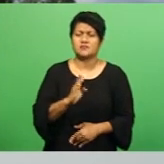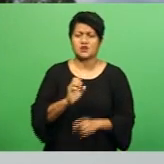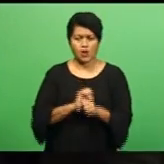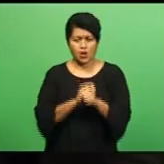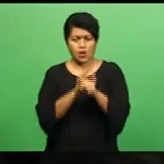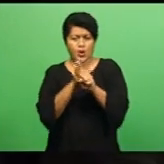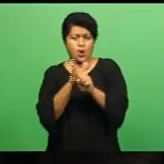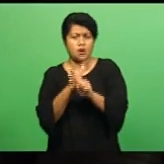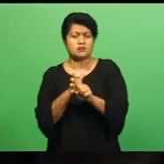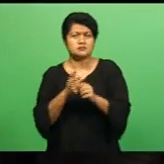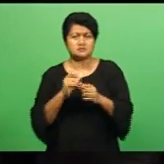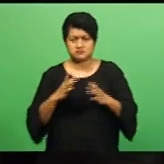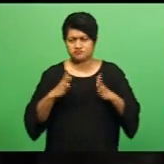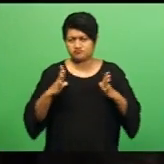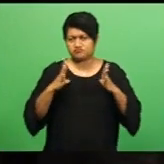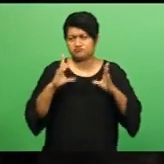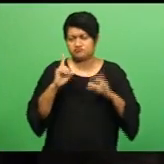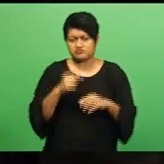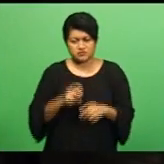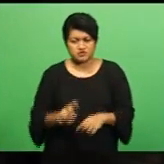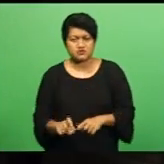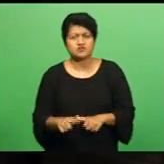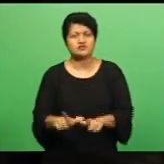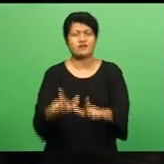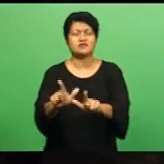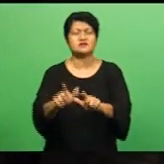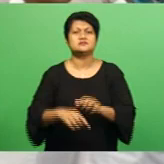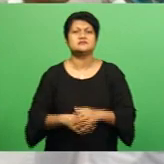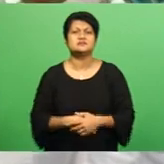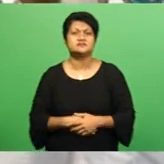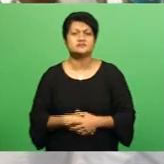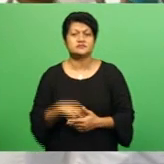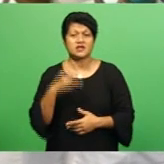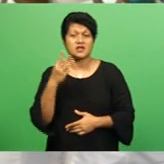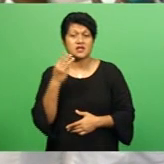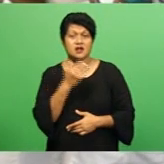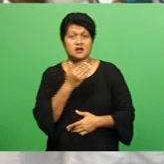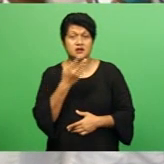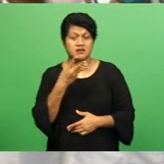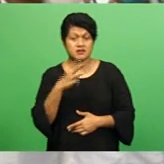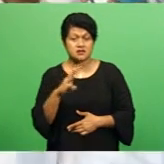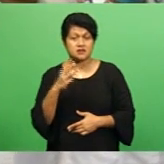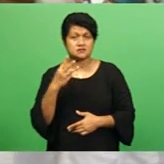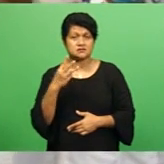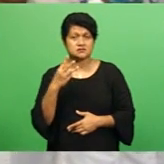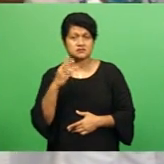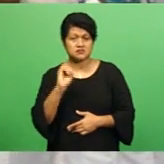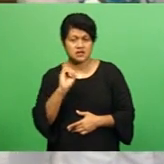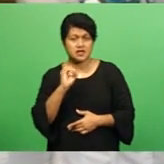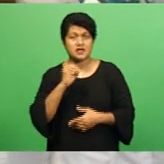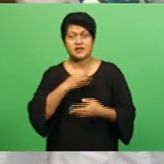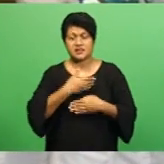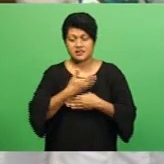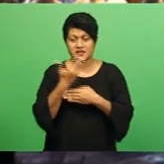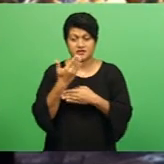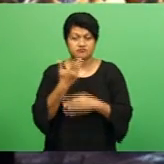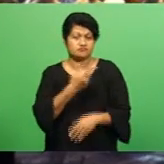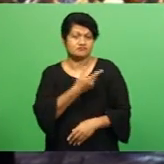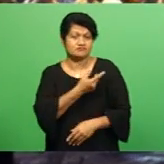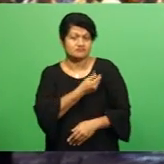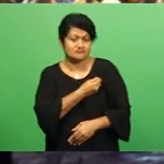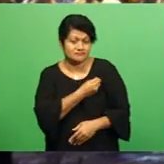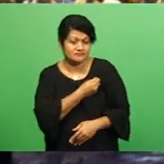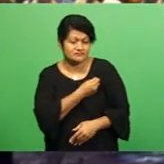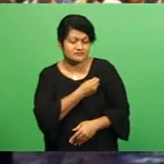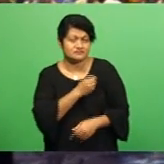travel. Bainimarama says with over 330 days since our last community case of COVID-19 in Fiji,